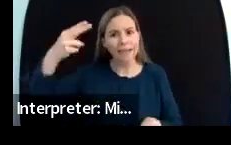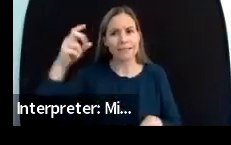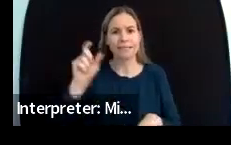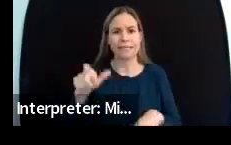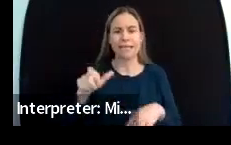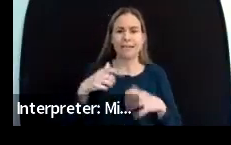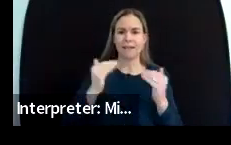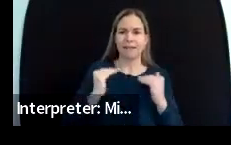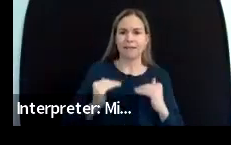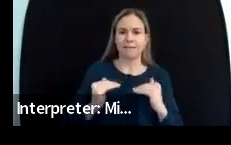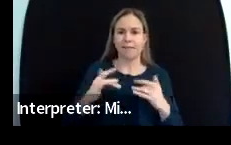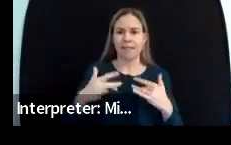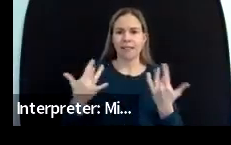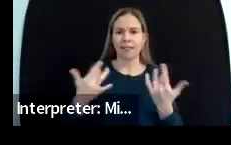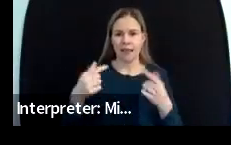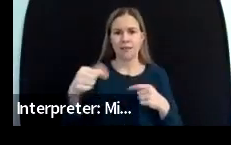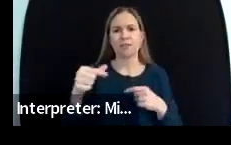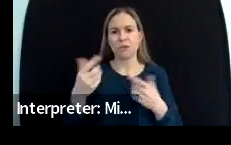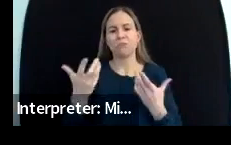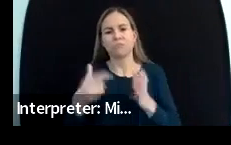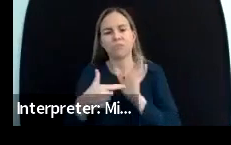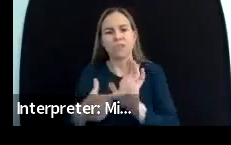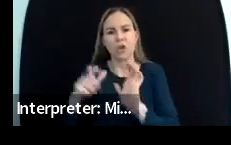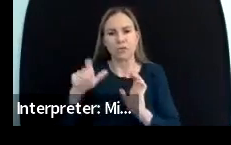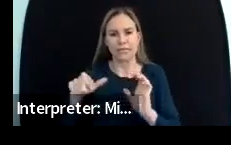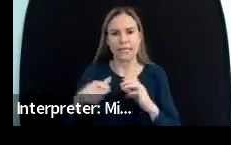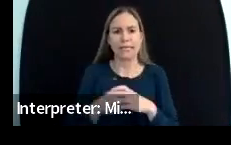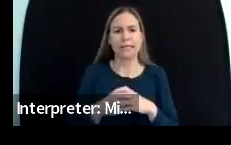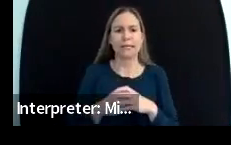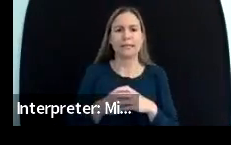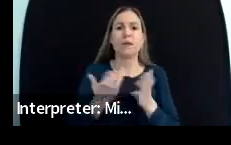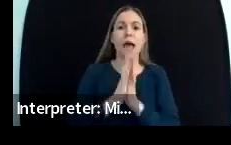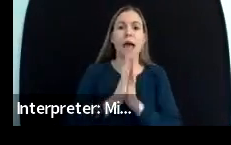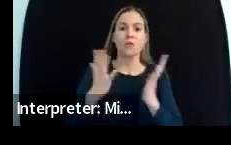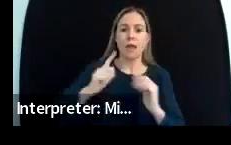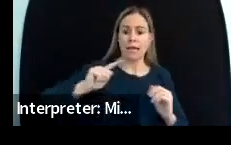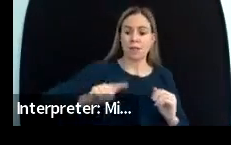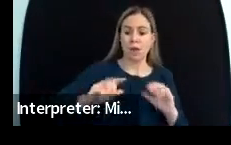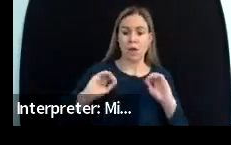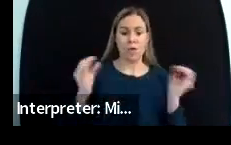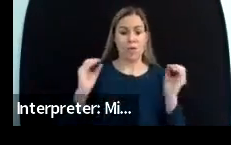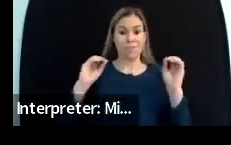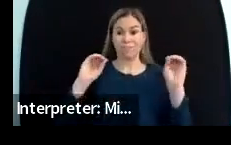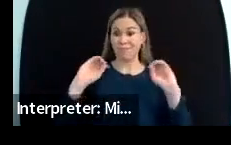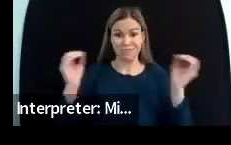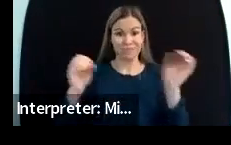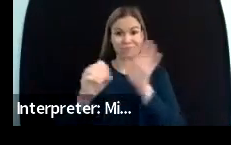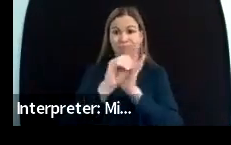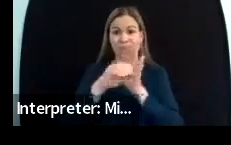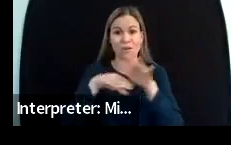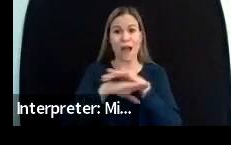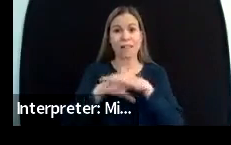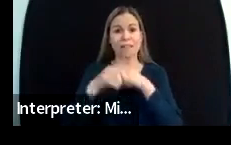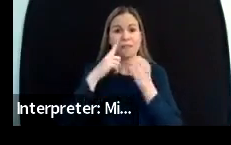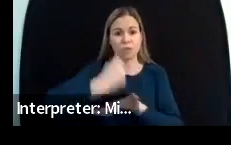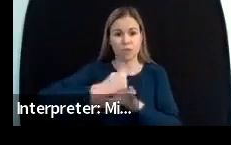green. And then it's asking what high need areas have low or no access to buprenorphine treatment at